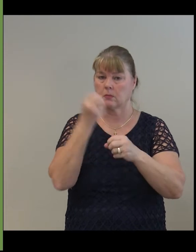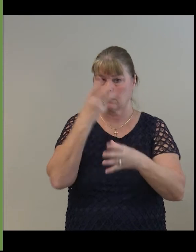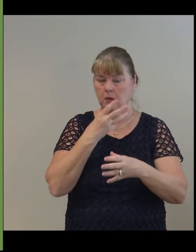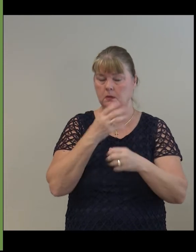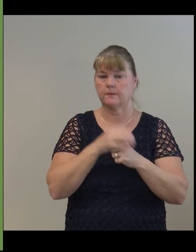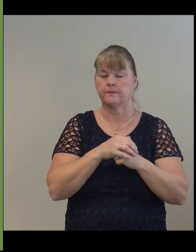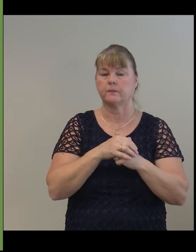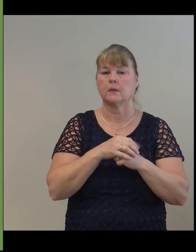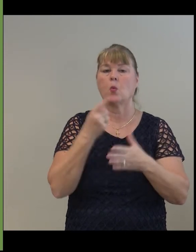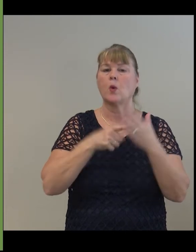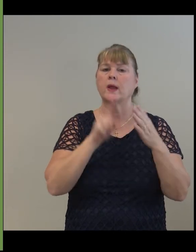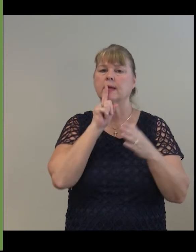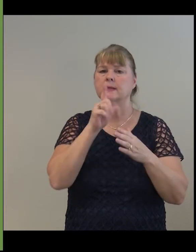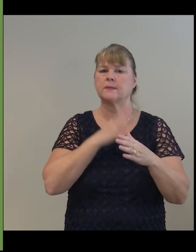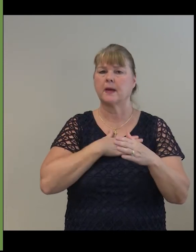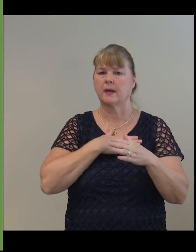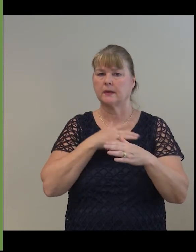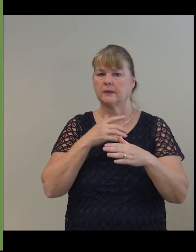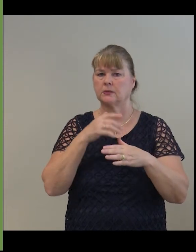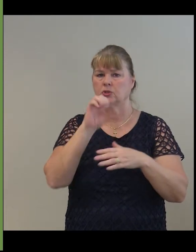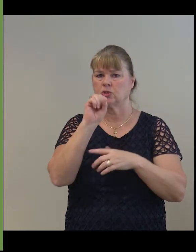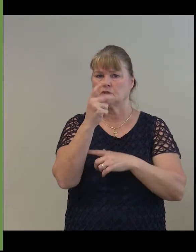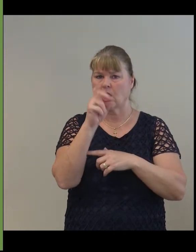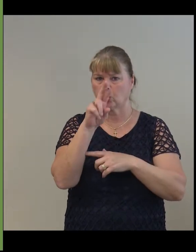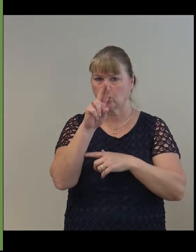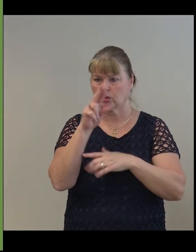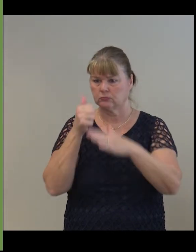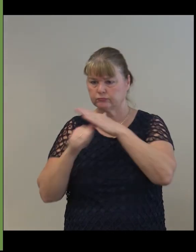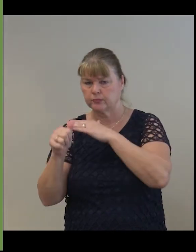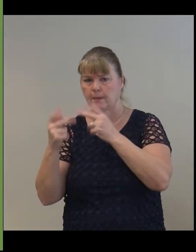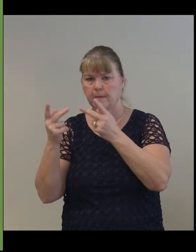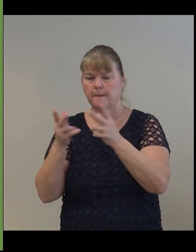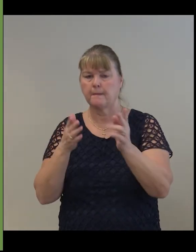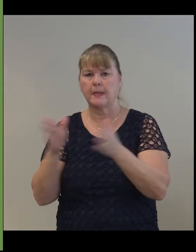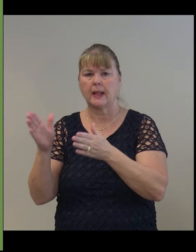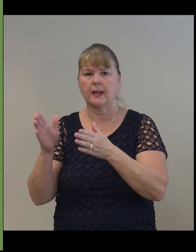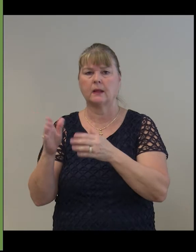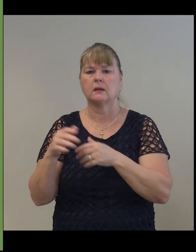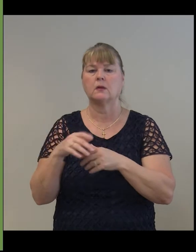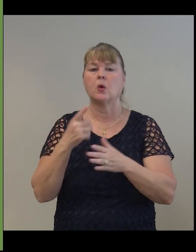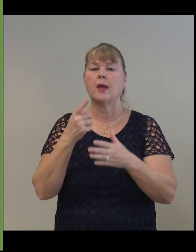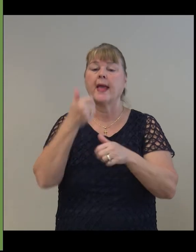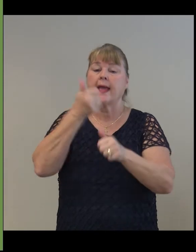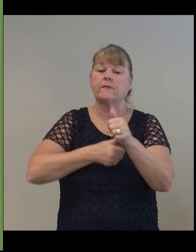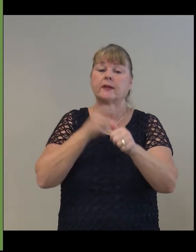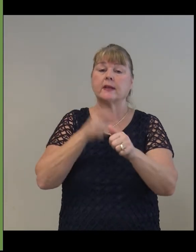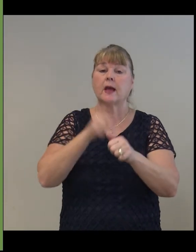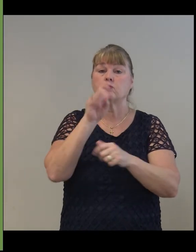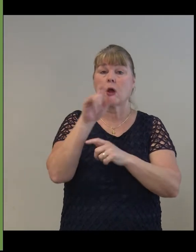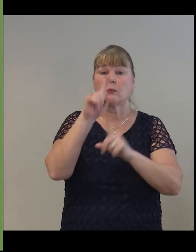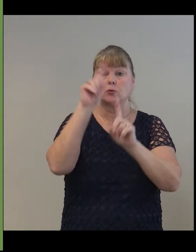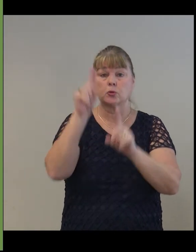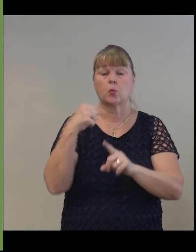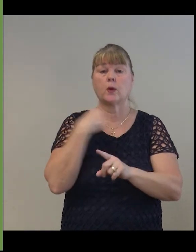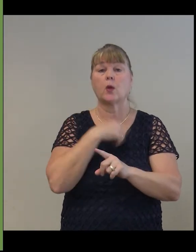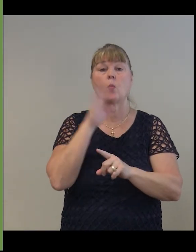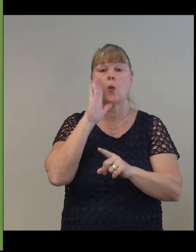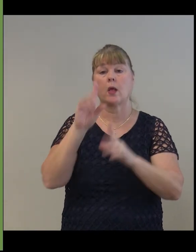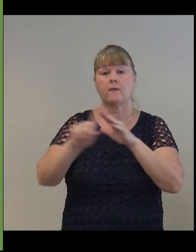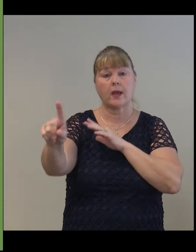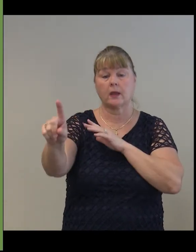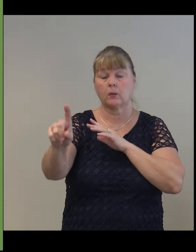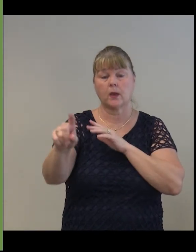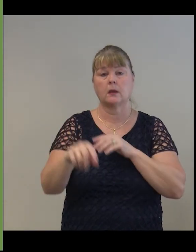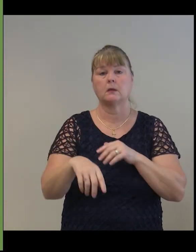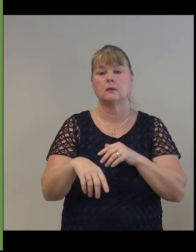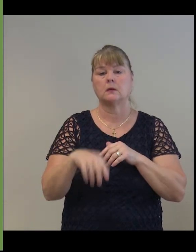alerts. What is my shelter plan? Not every time there is a tropical storm are we going